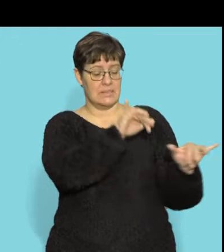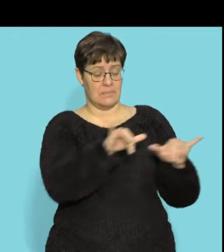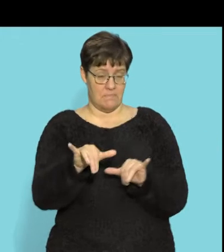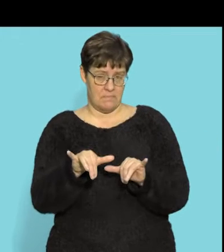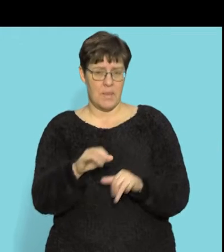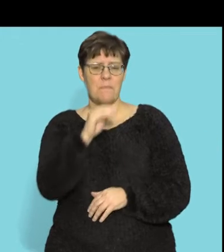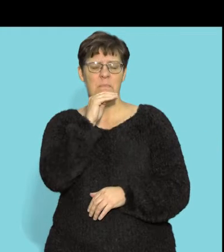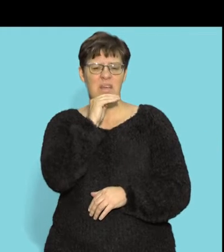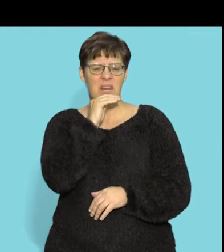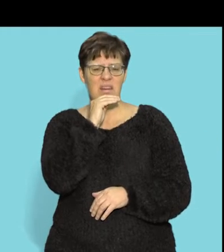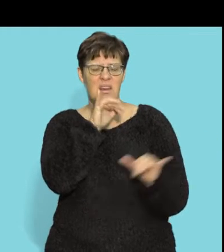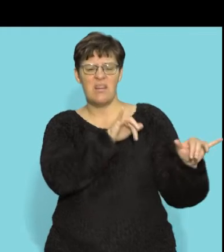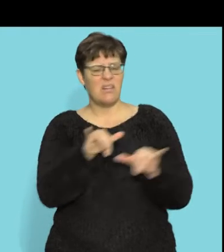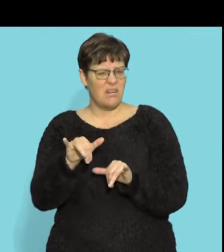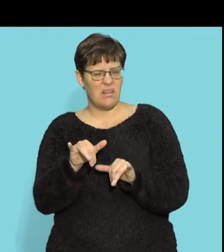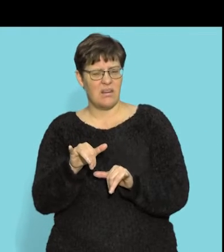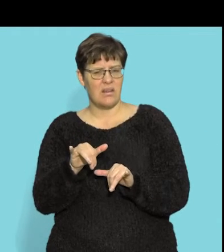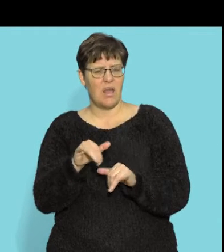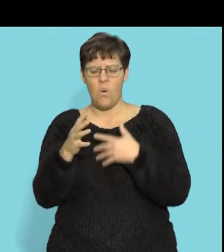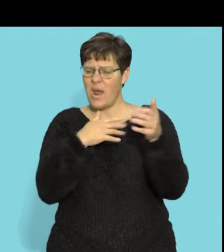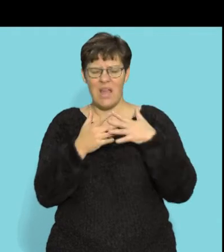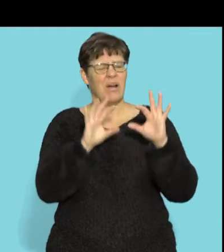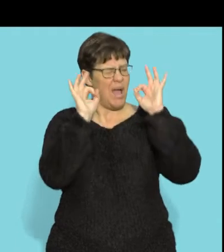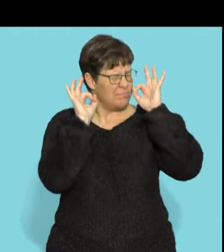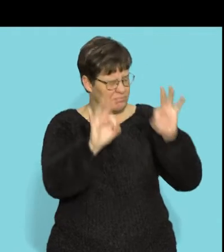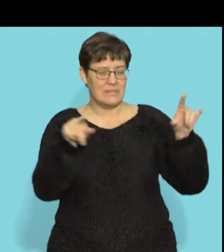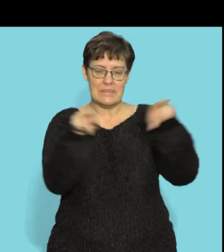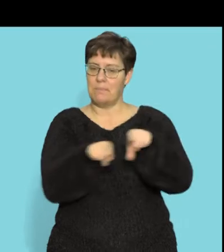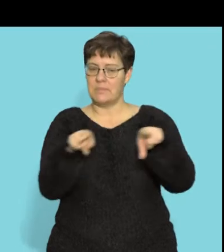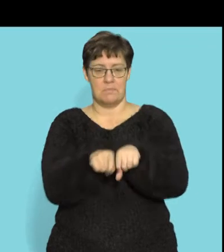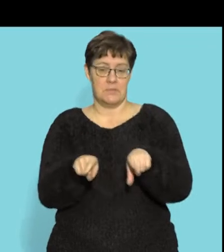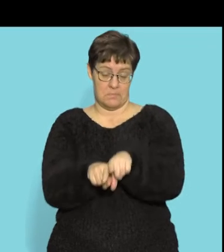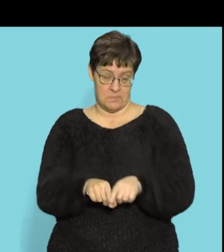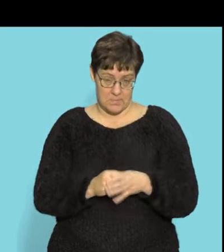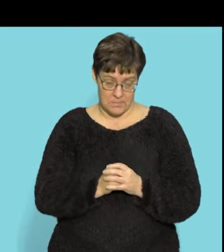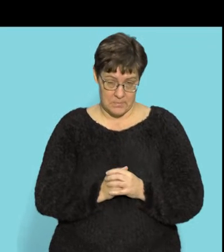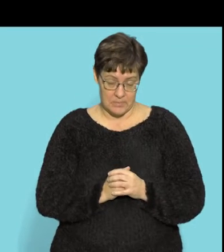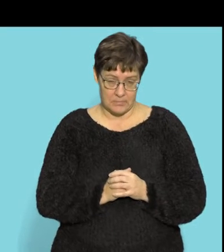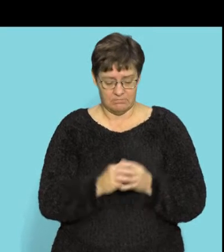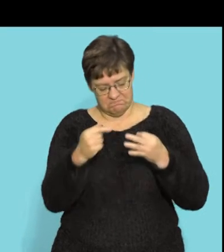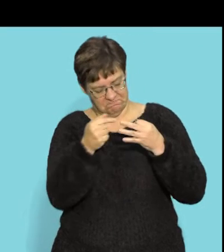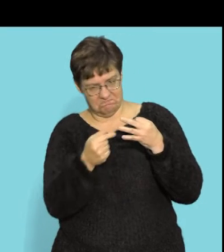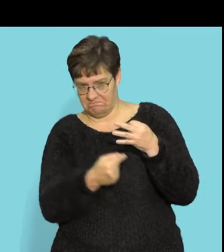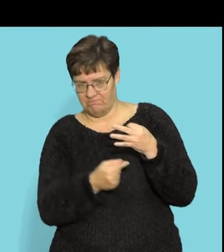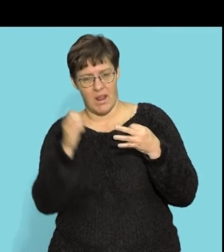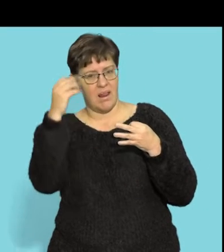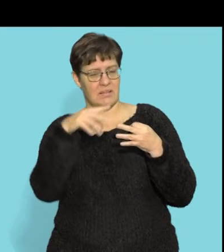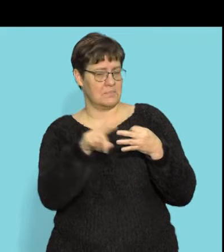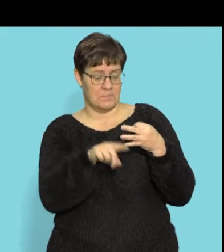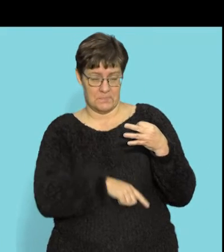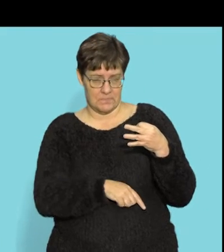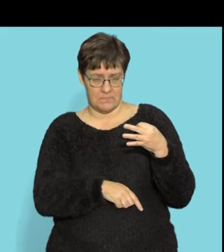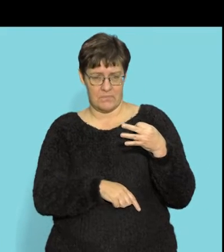The meaning of identical is that they've got whatever the resistance they have is the same for the 3 of them. Now the question